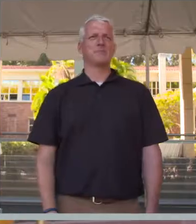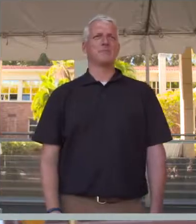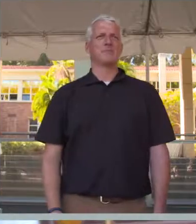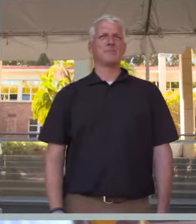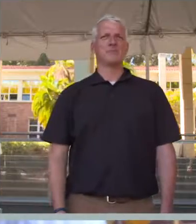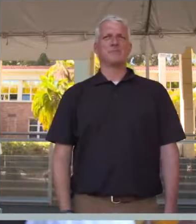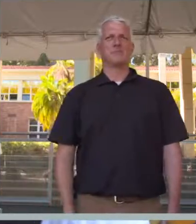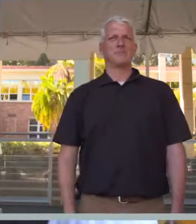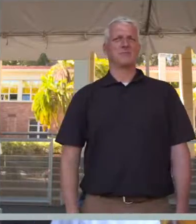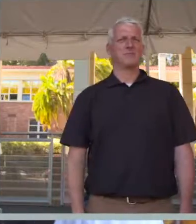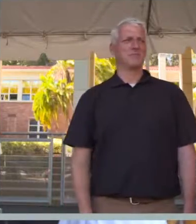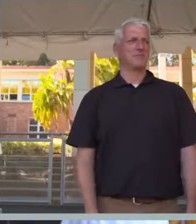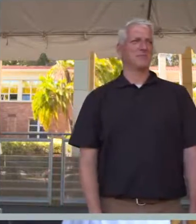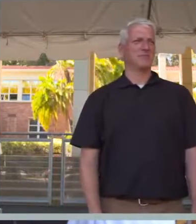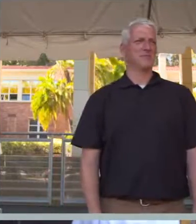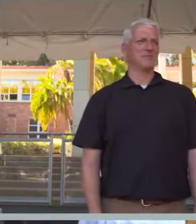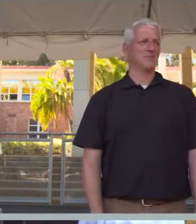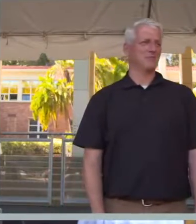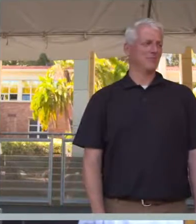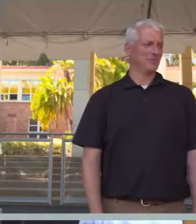Tianyuan Chen.